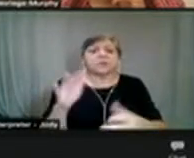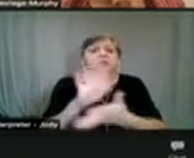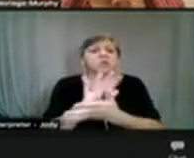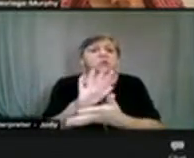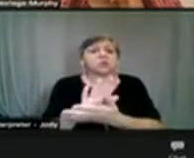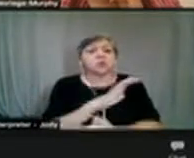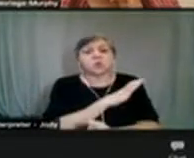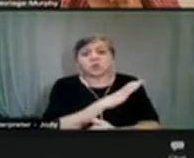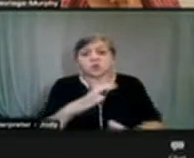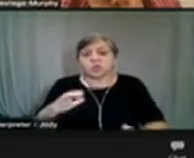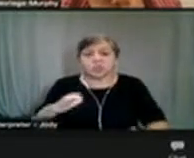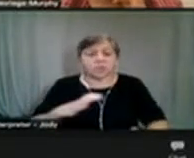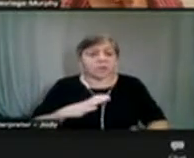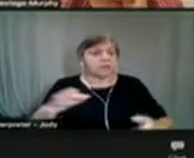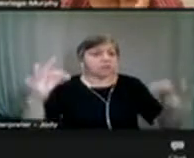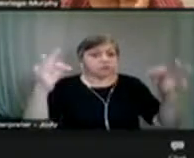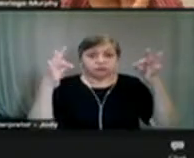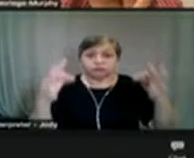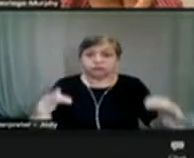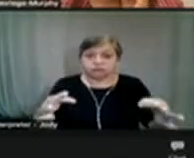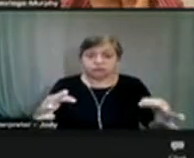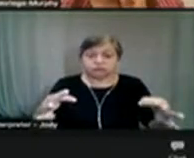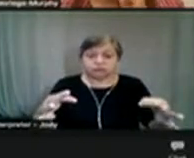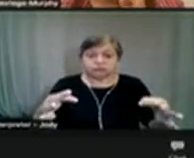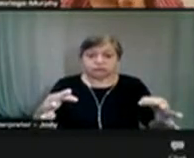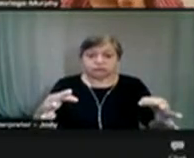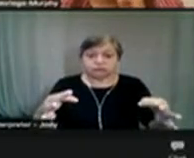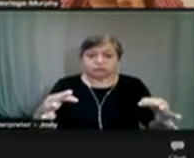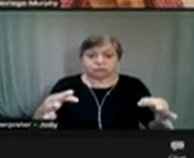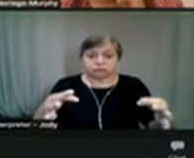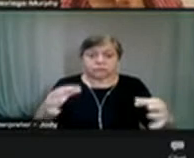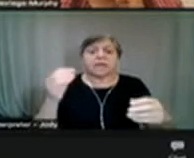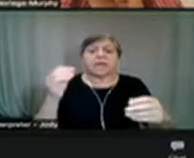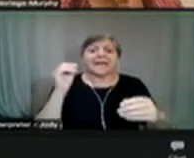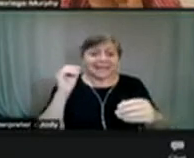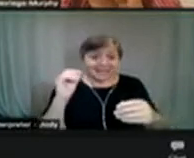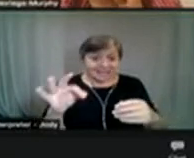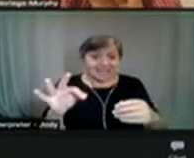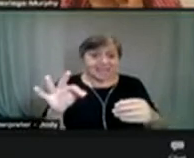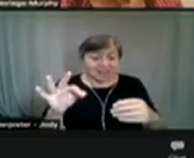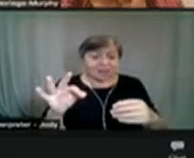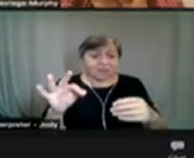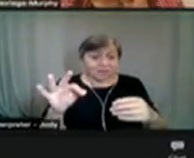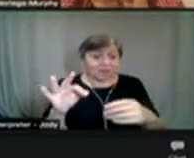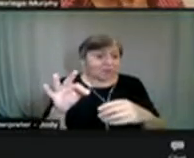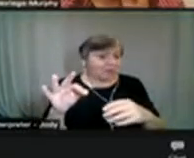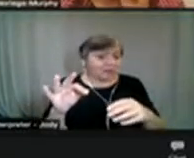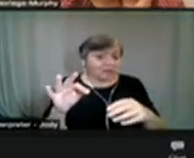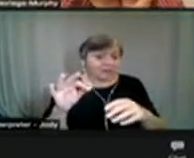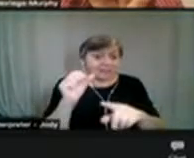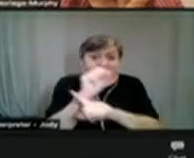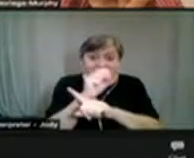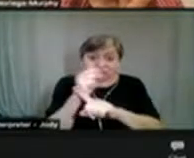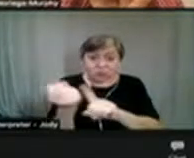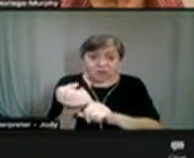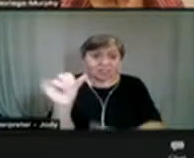deliberate in that if we're gonna go back under similar type circumstances as last year, we wanna make sure that we continue